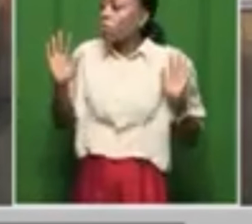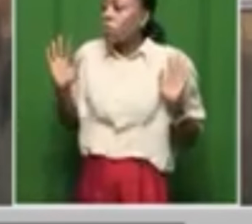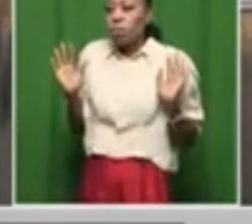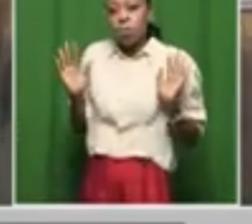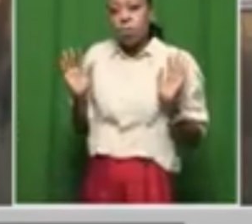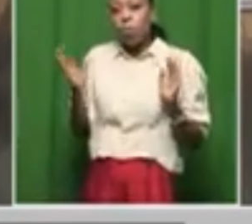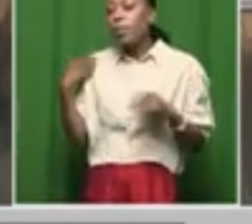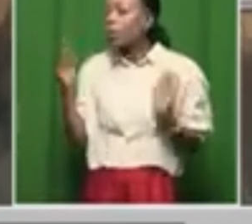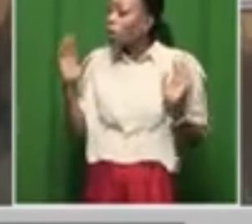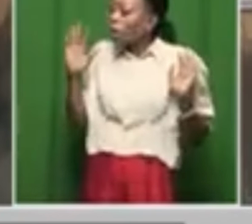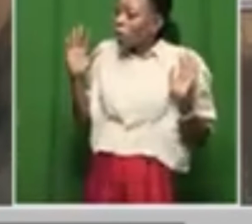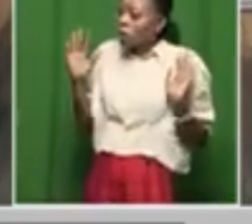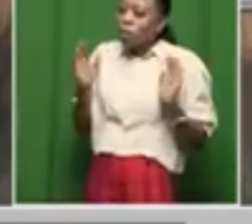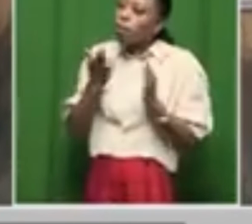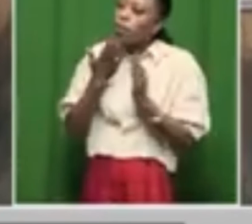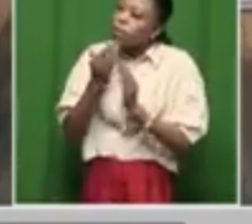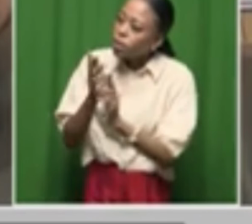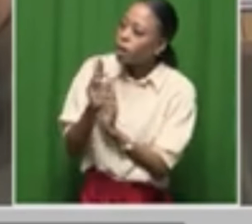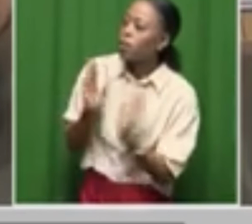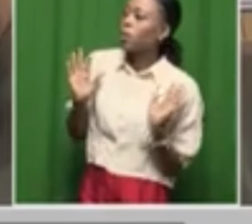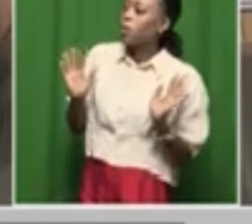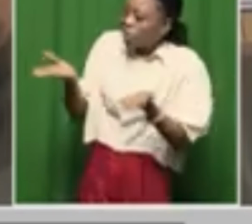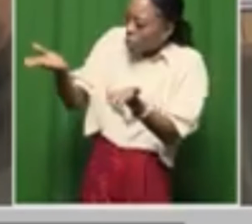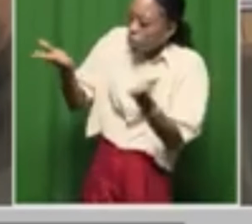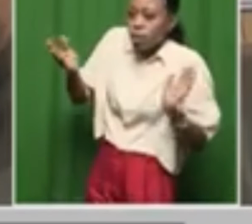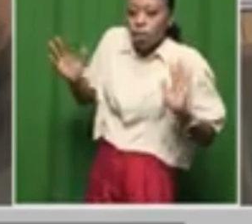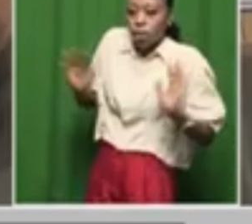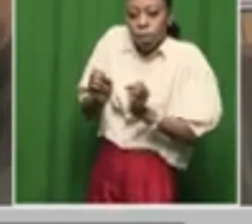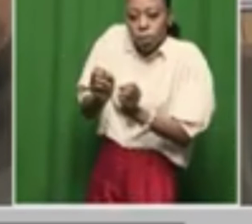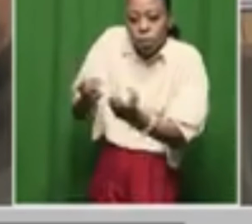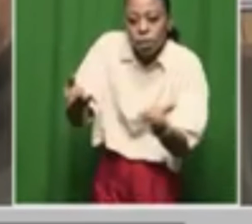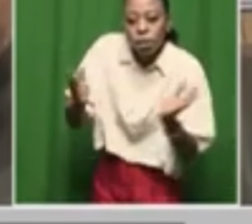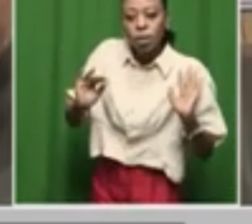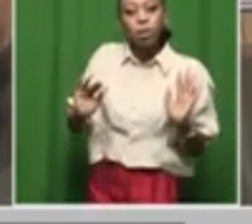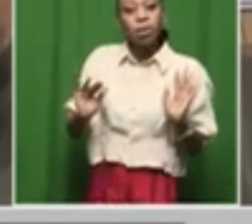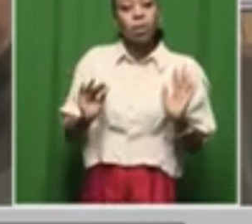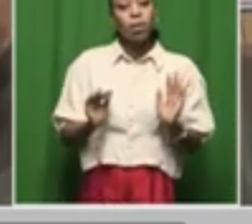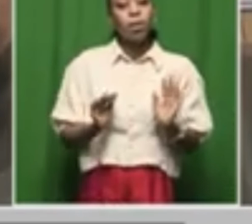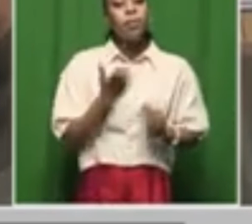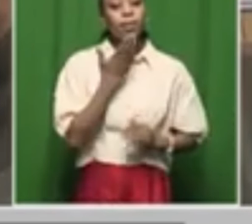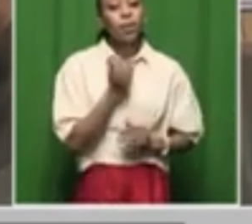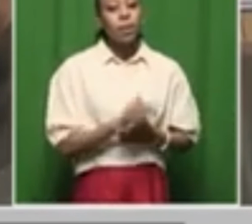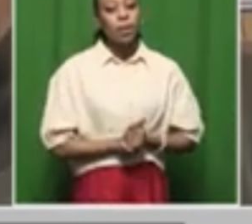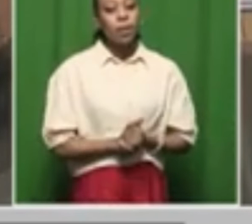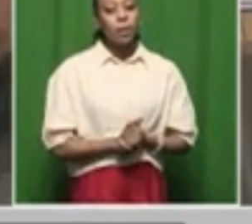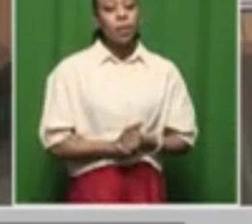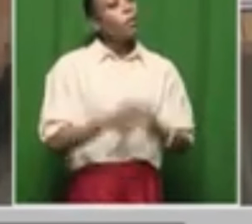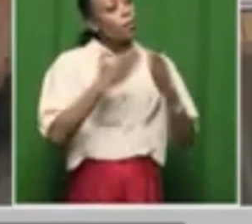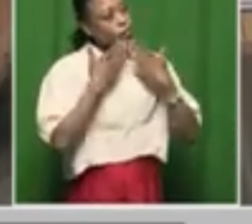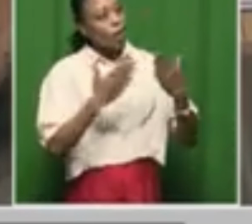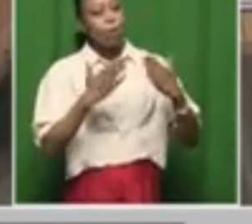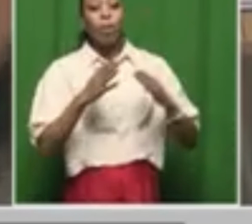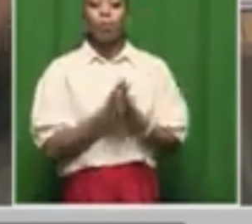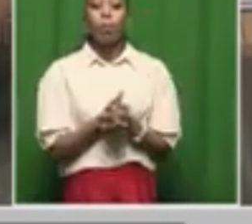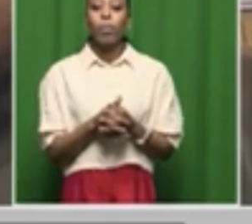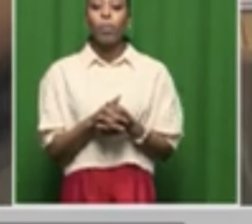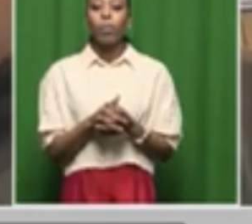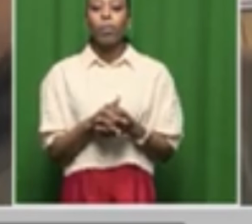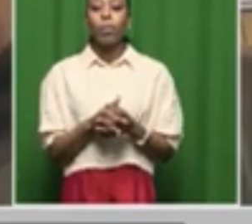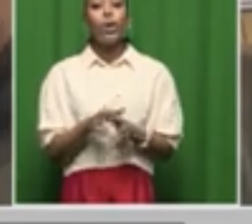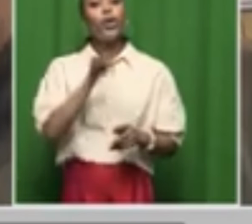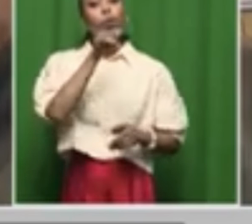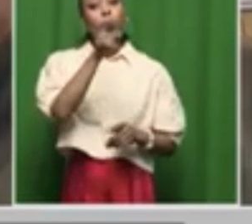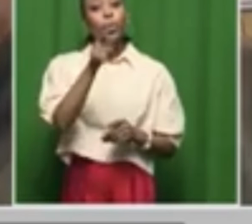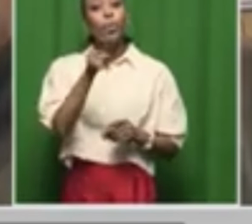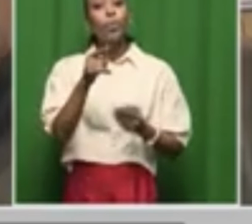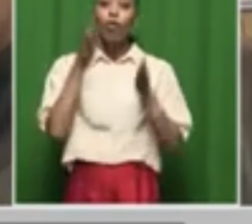Minister, please answer. Please go for it. I'm giving you the time. Please, Minister. Thank you very much. You are